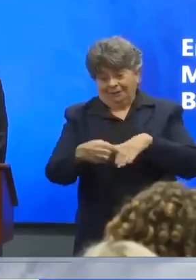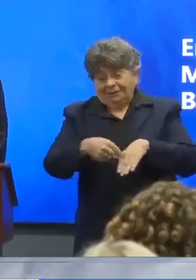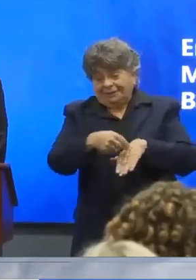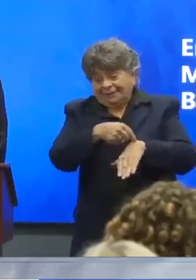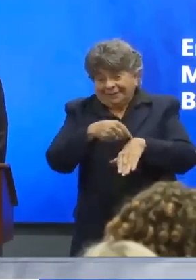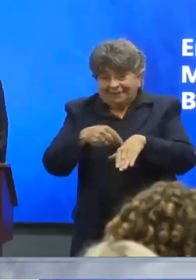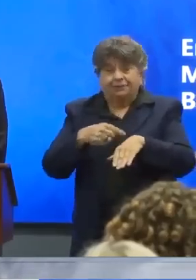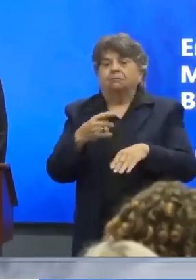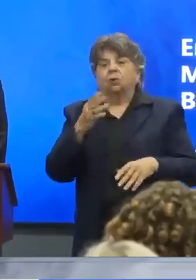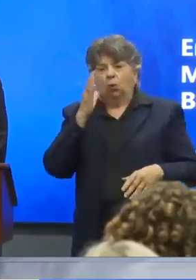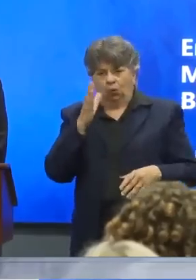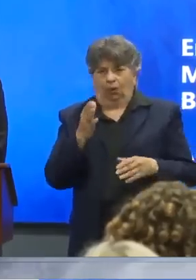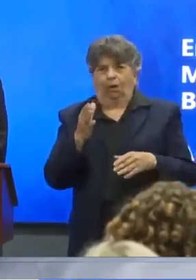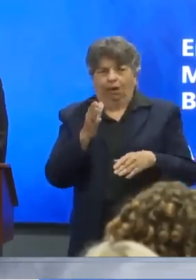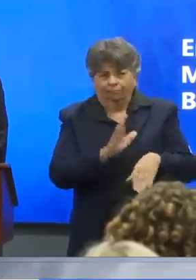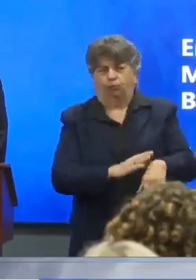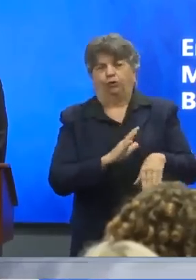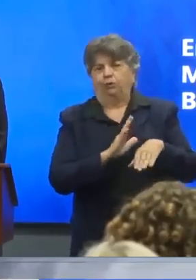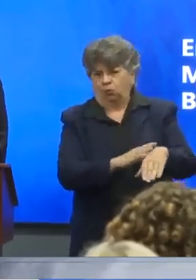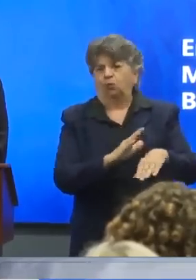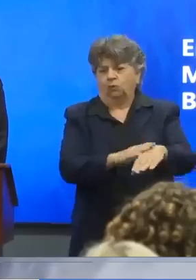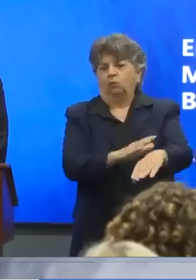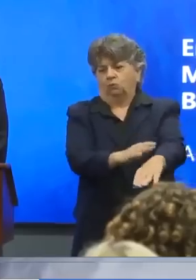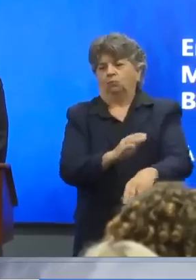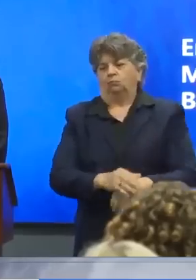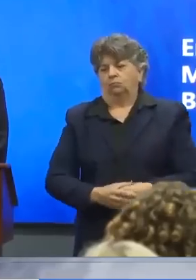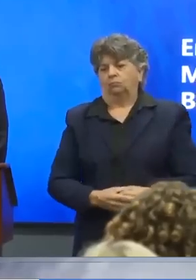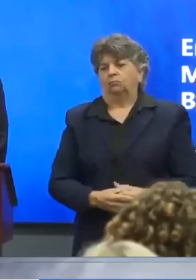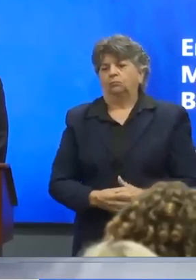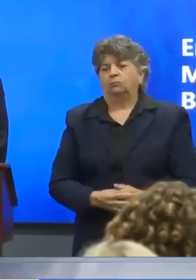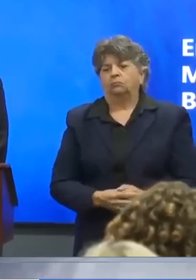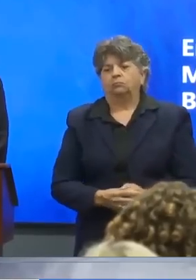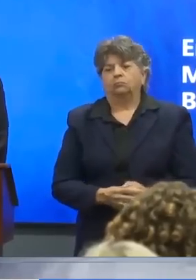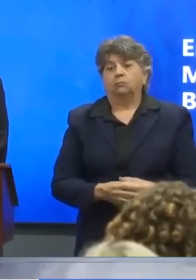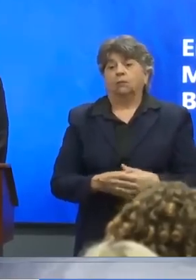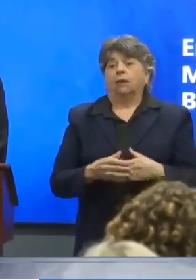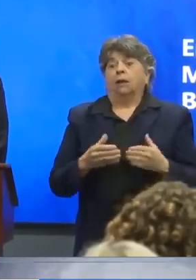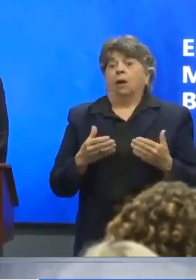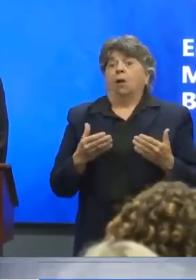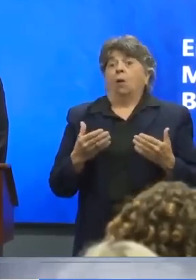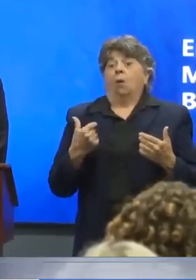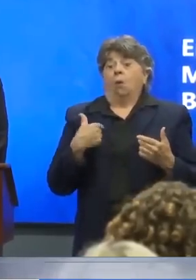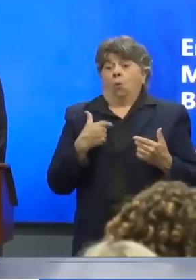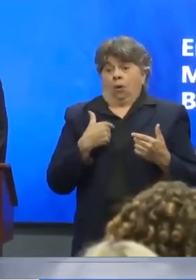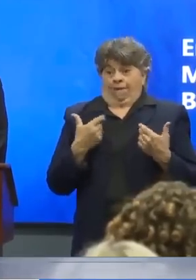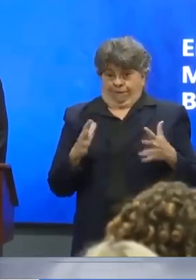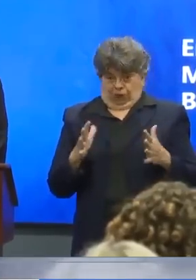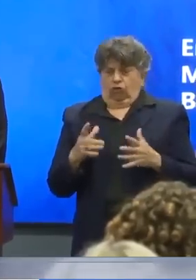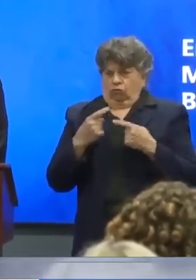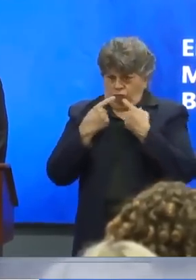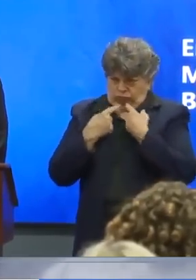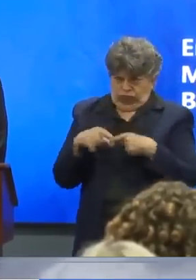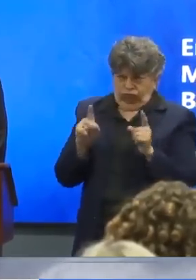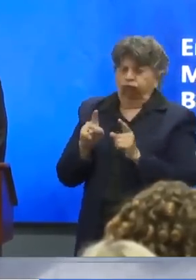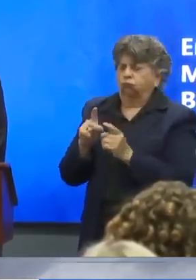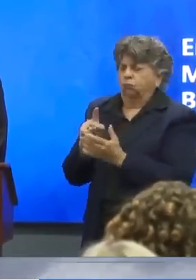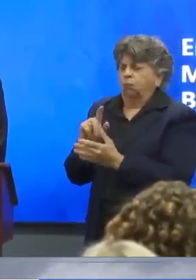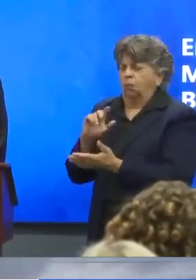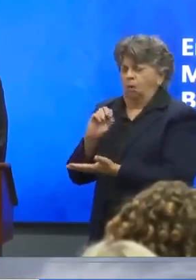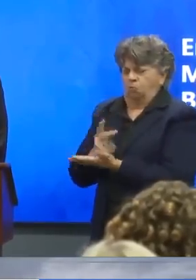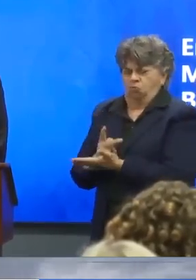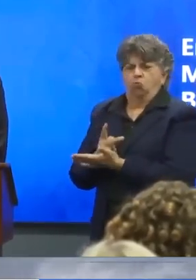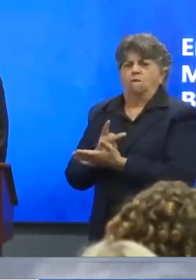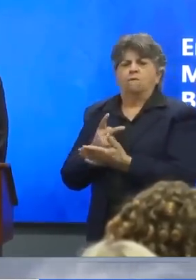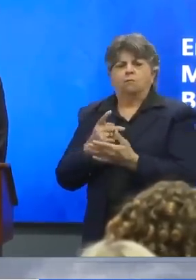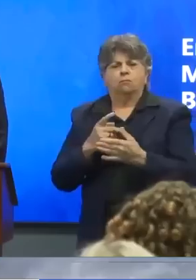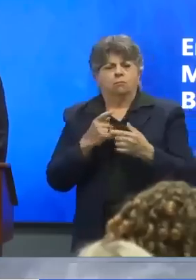our pre-landfall declaration that we requested from the federal government. That has been approved, and we appreciate the administration for doing that.